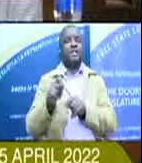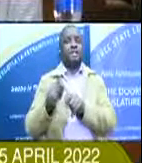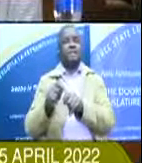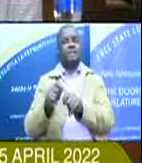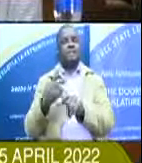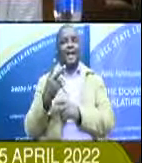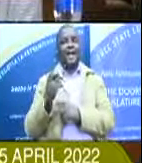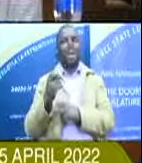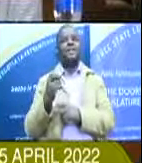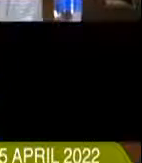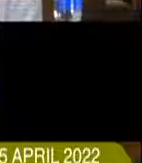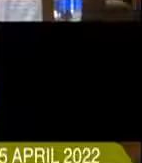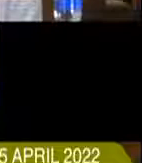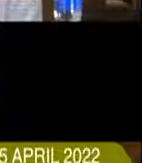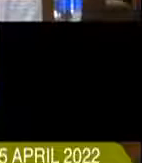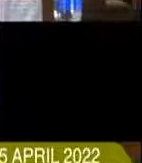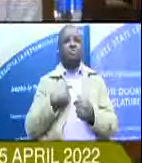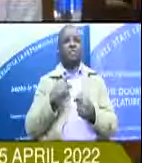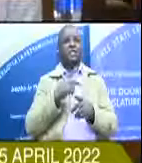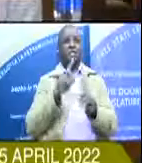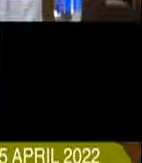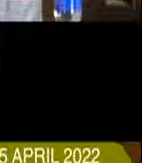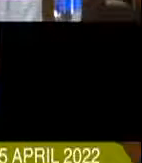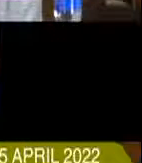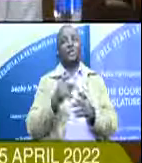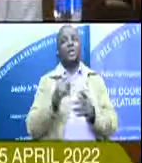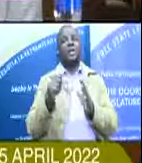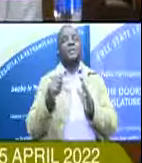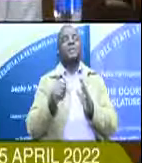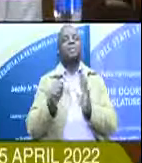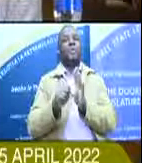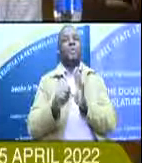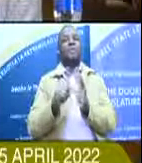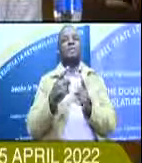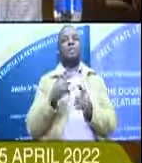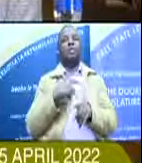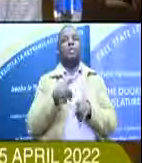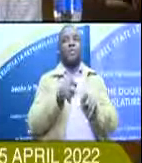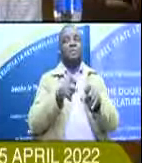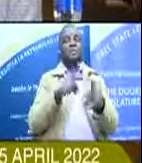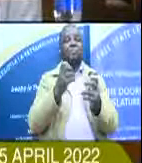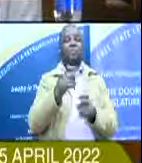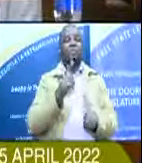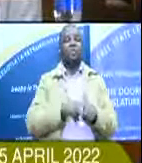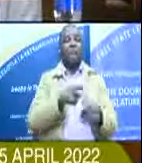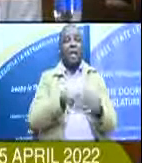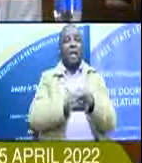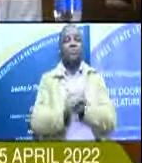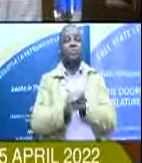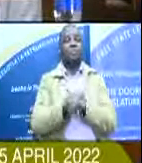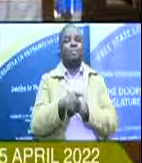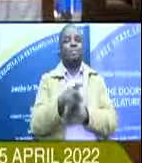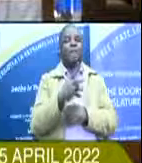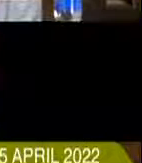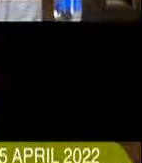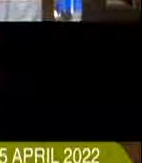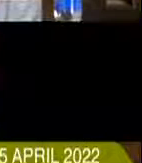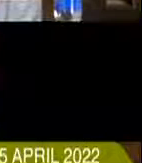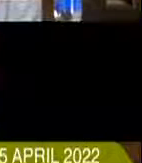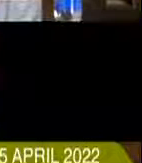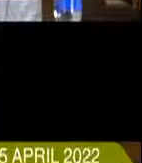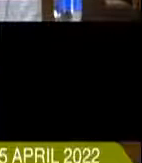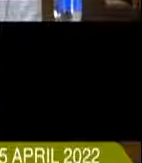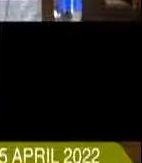healthcare providers on the essential steps on management of obstetric emergencies, ESMO-E,